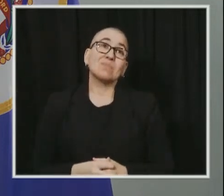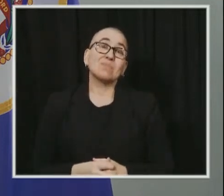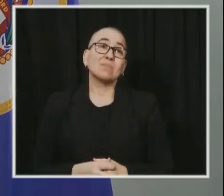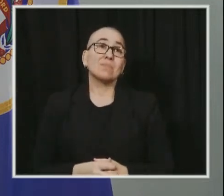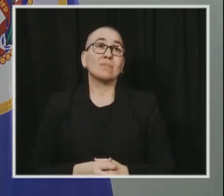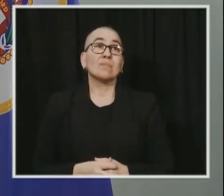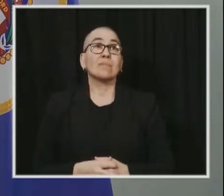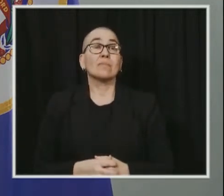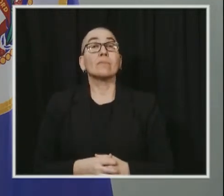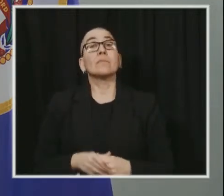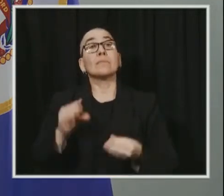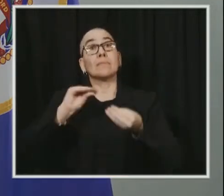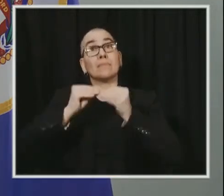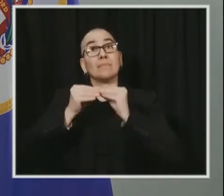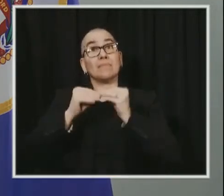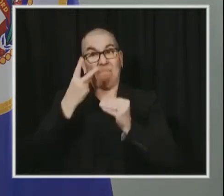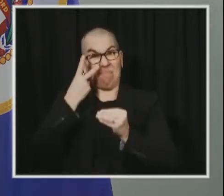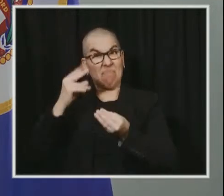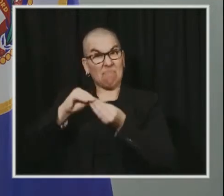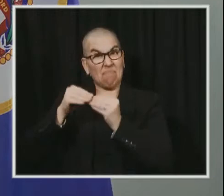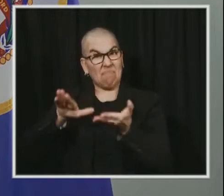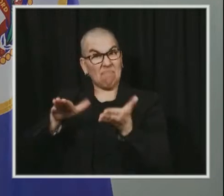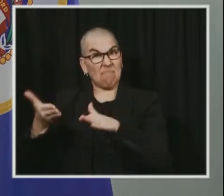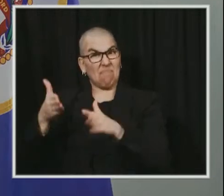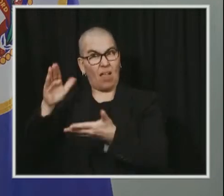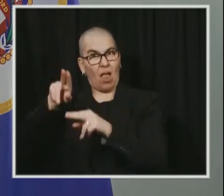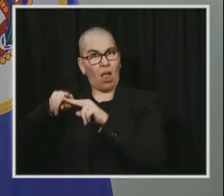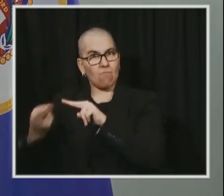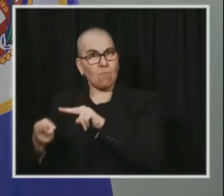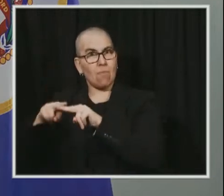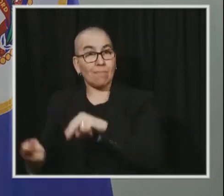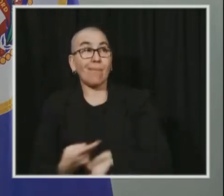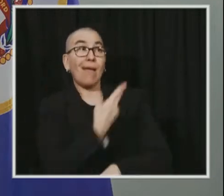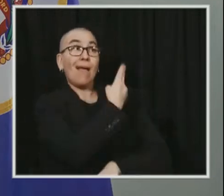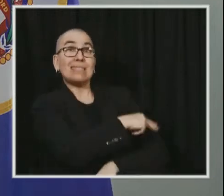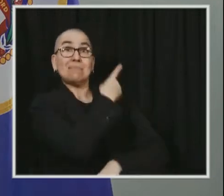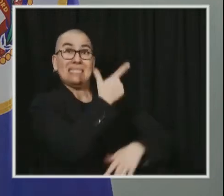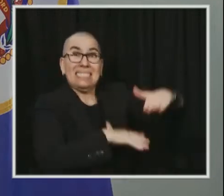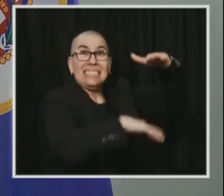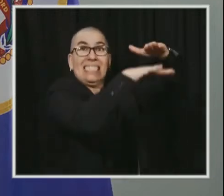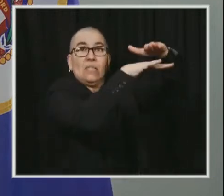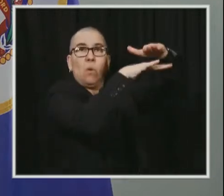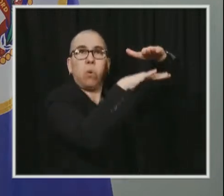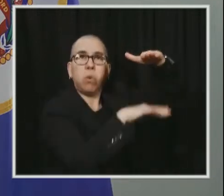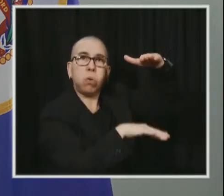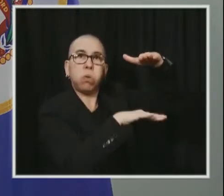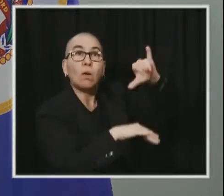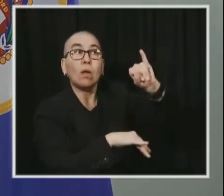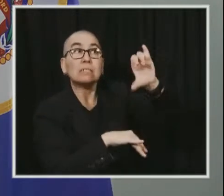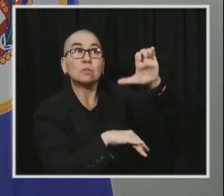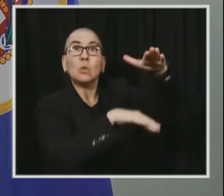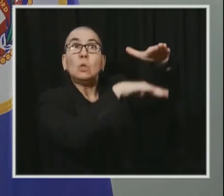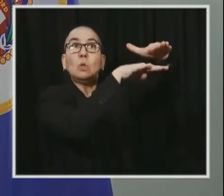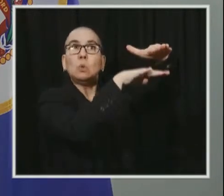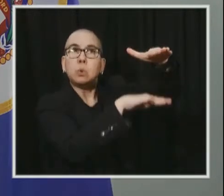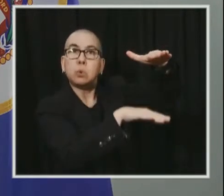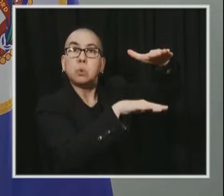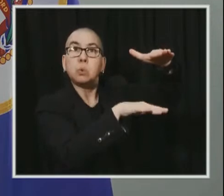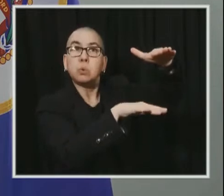rates of death go down. We're seeing hospitalizations come down. And eventually we will continue to see rates of infection go down. That's the